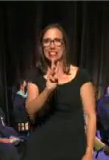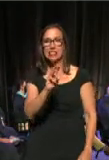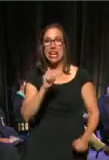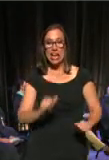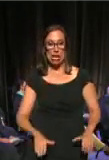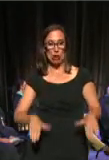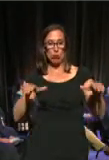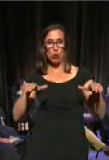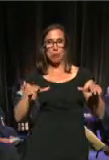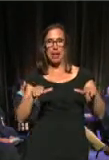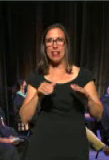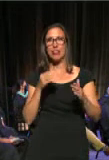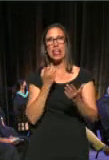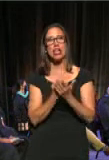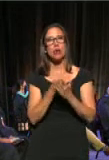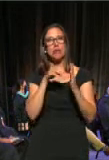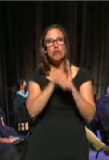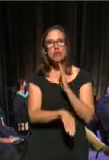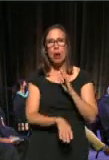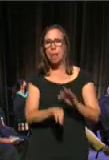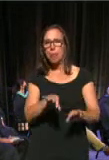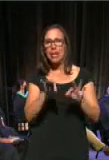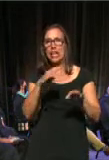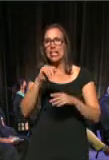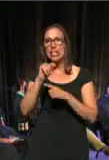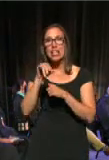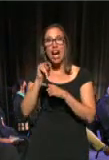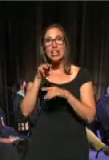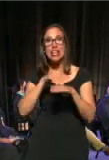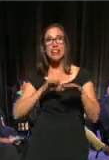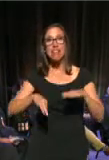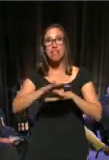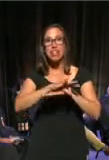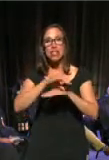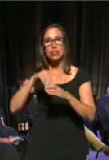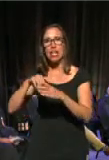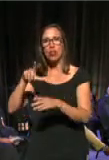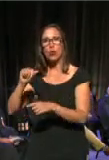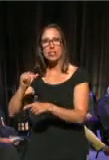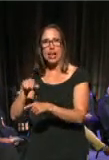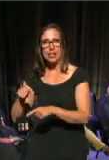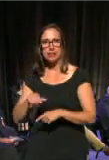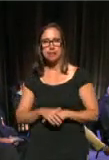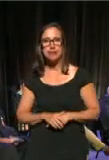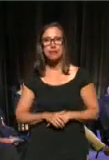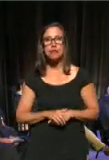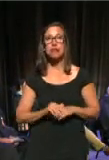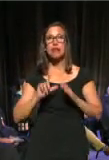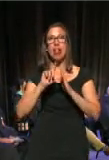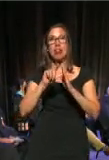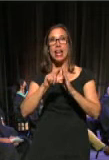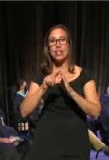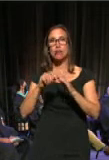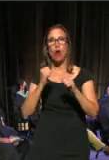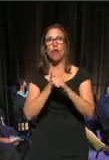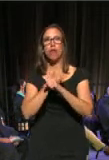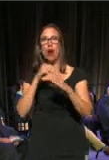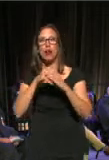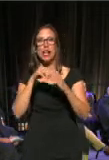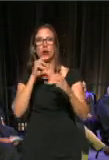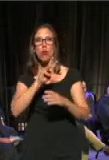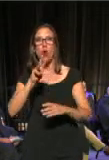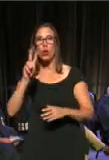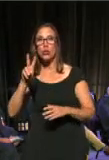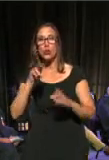grew up in the Great Depression, picking cotton in the fields of Louisiana. He later then fought in World War II in